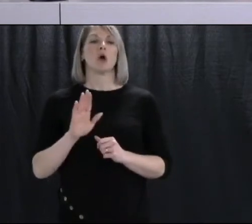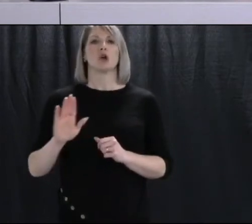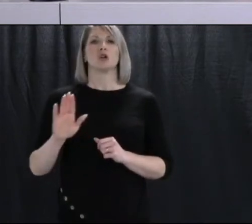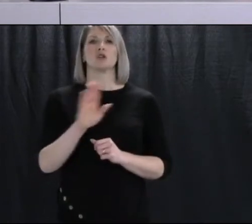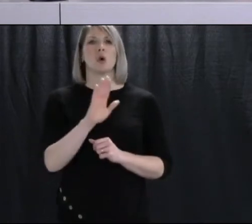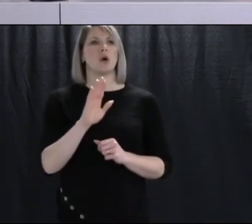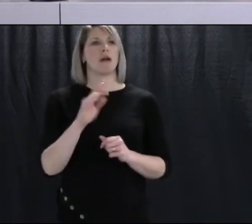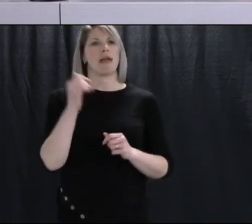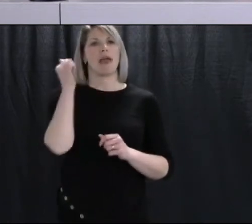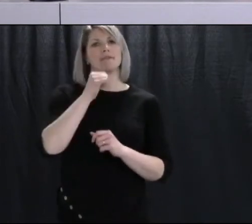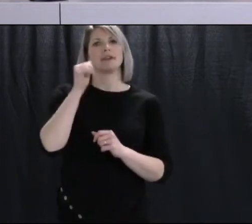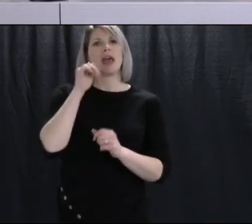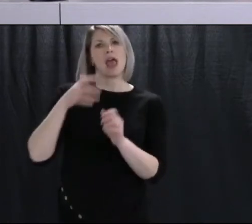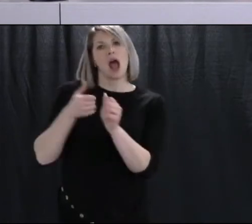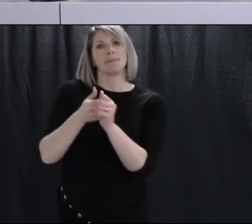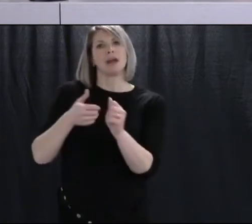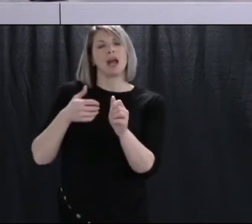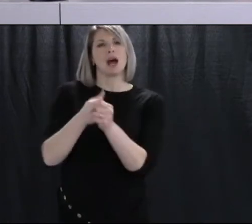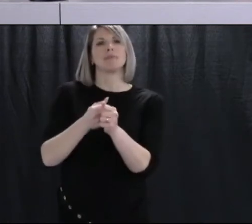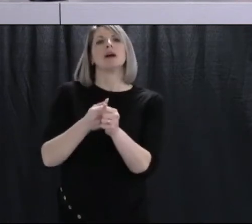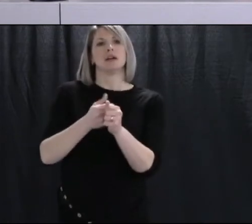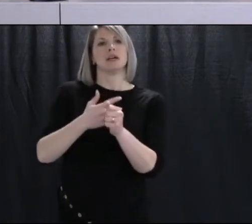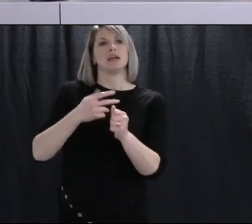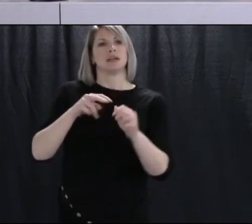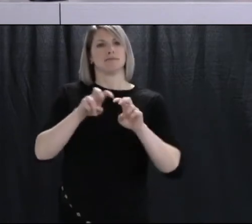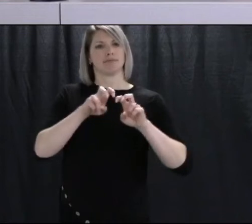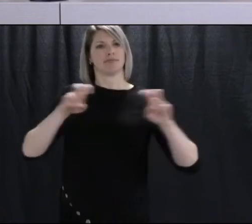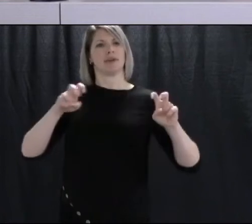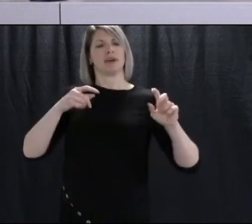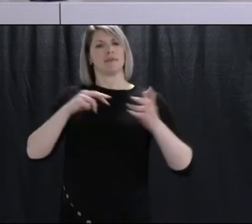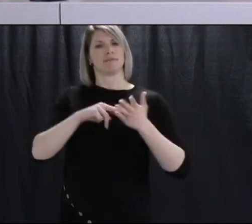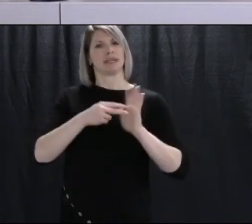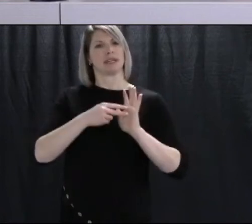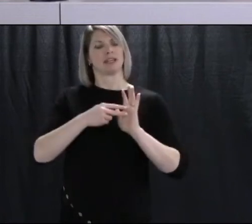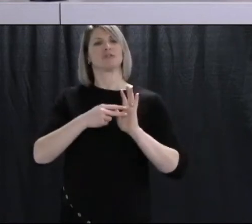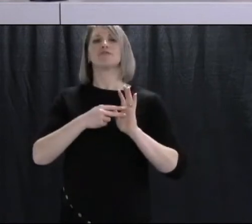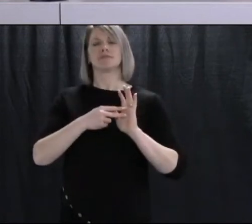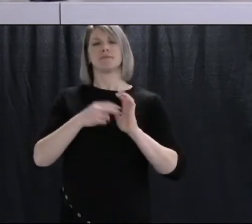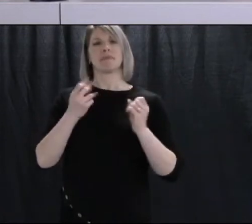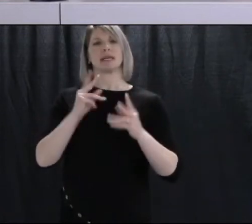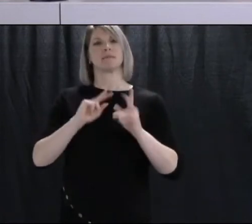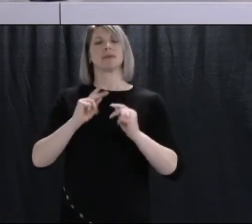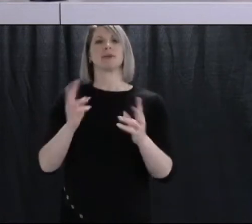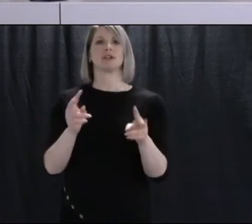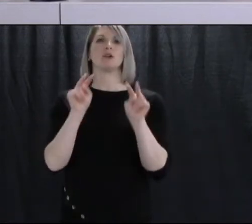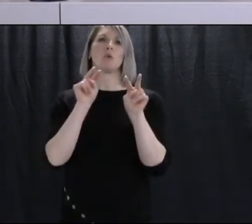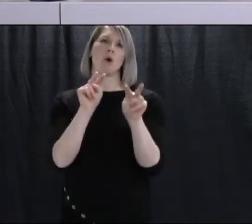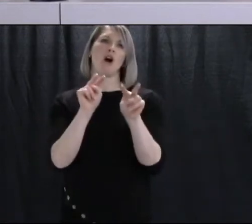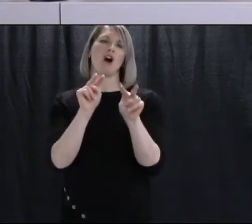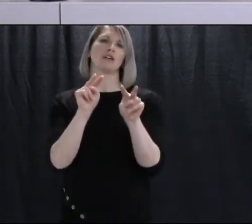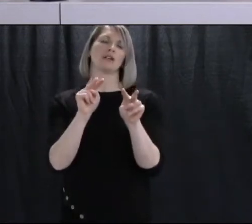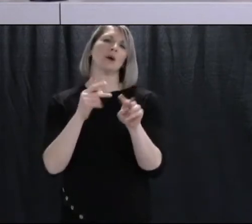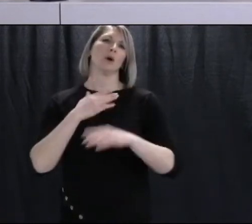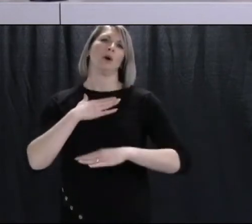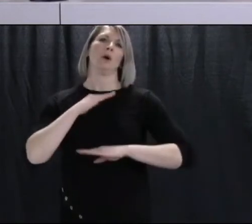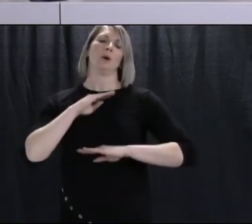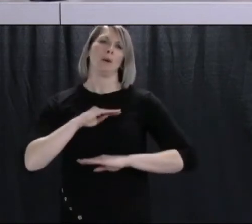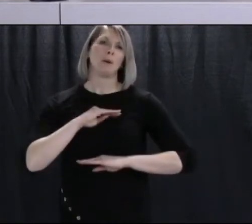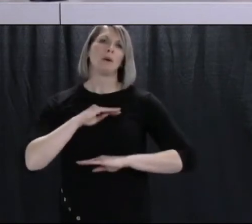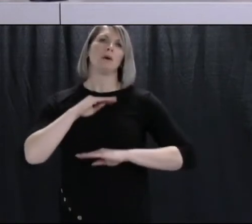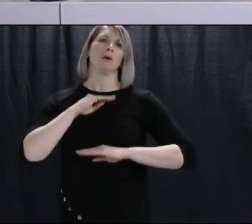of comfort to people, and all three of you become the face of this situation in Newfoundland and Labrador, this